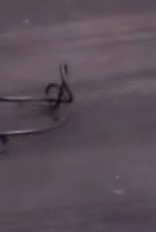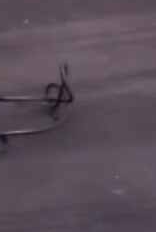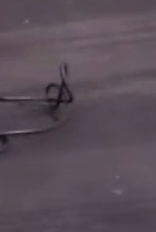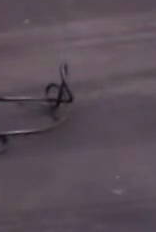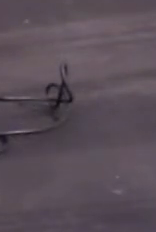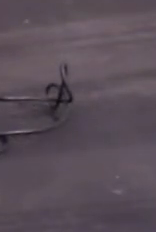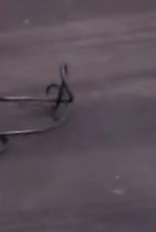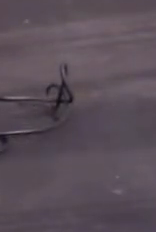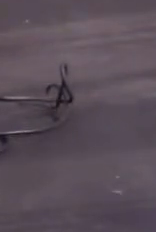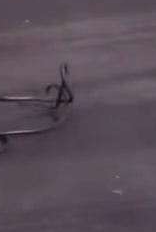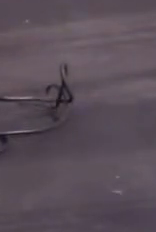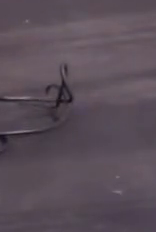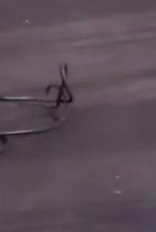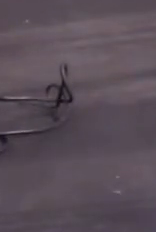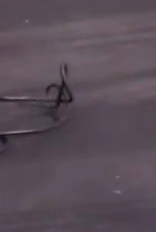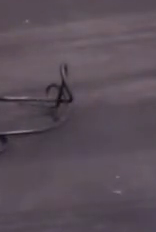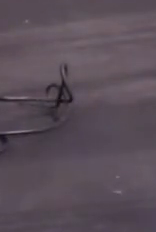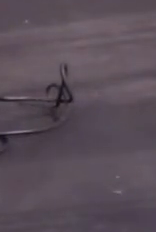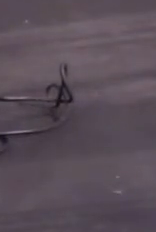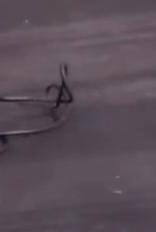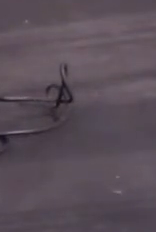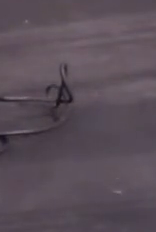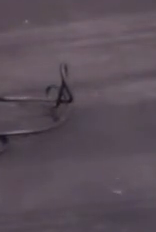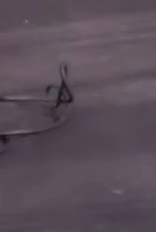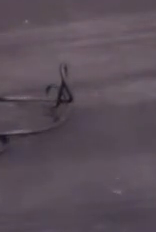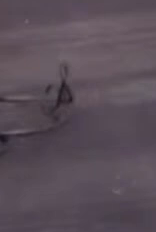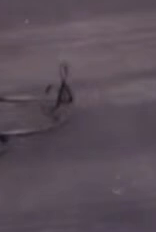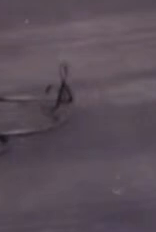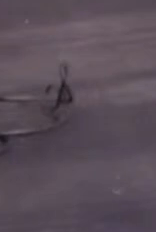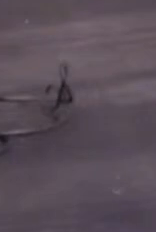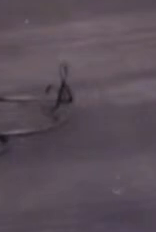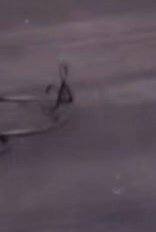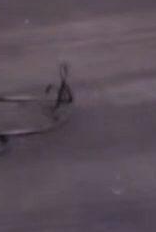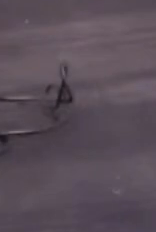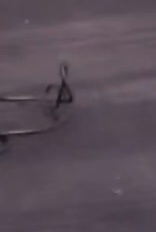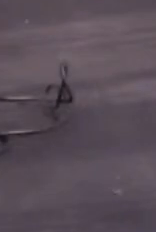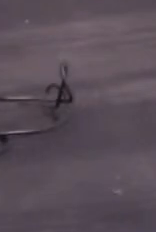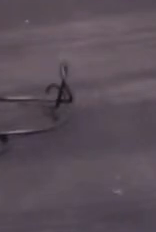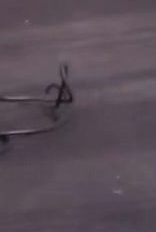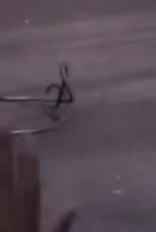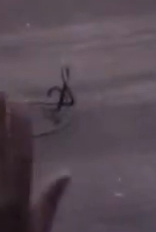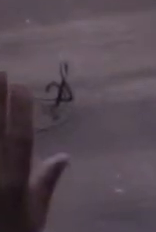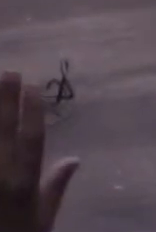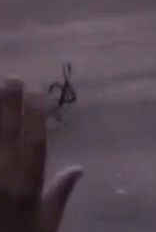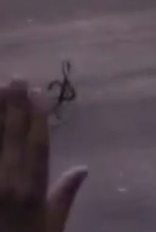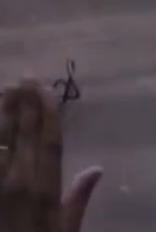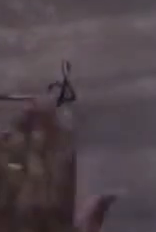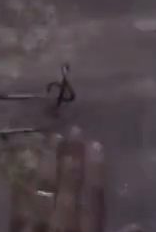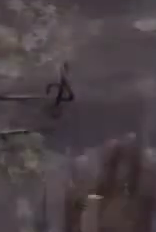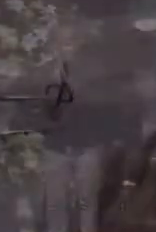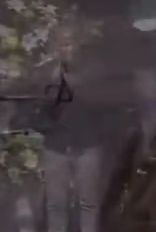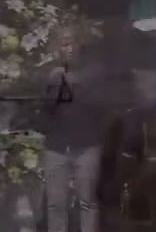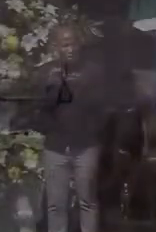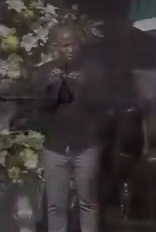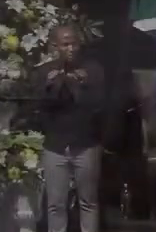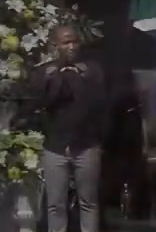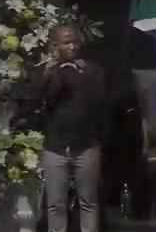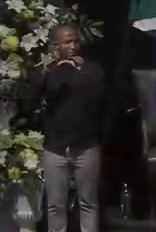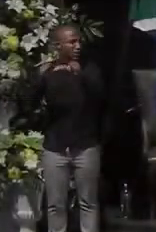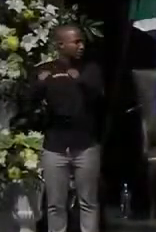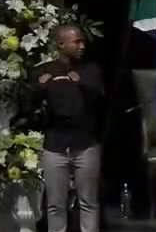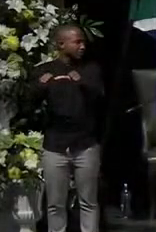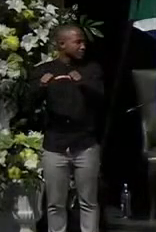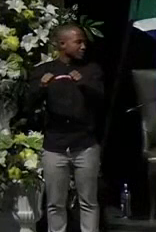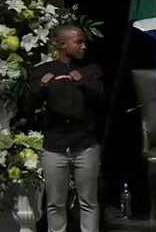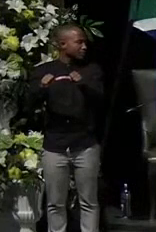protest but the socialism that is going to then allow free markets and move the country forward thank you thank you very much so